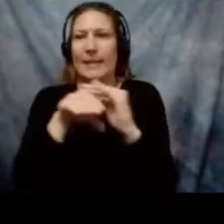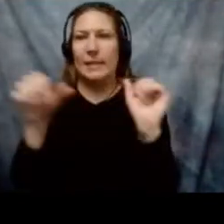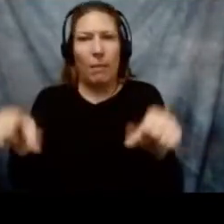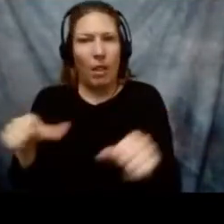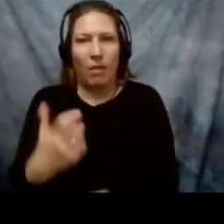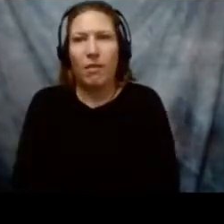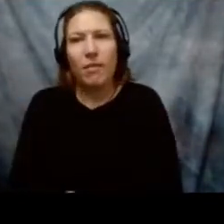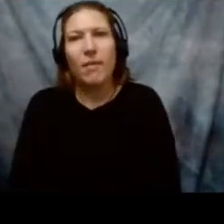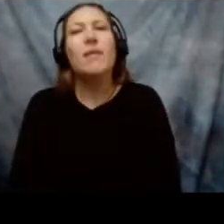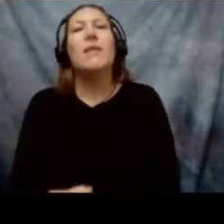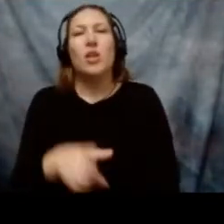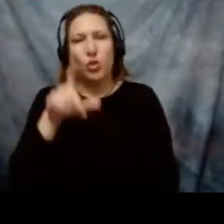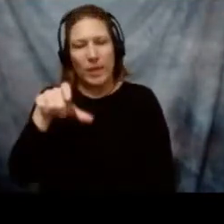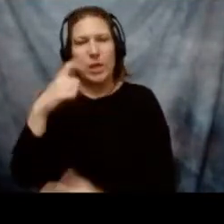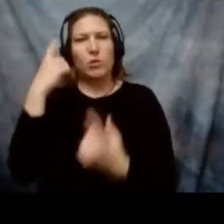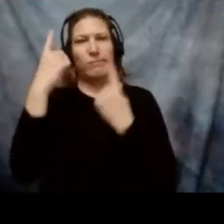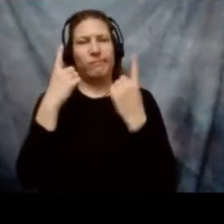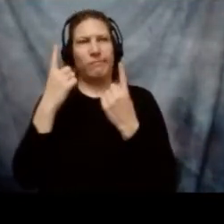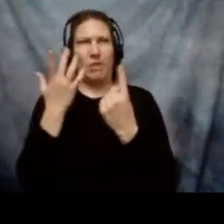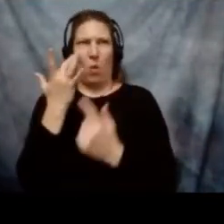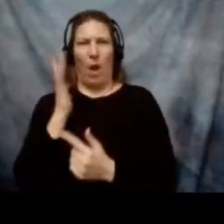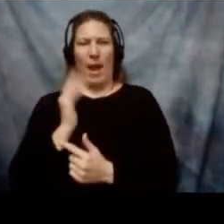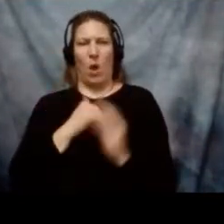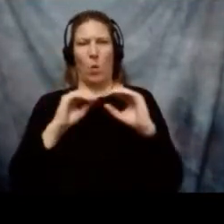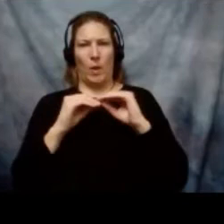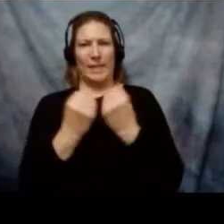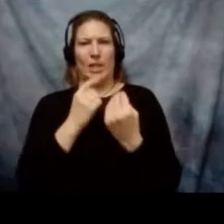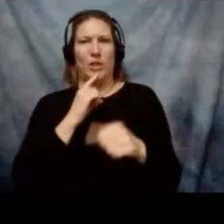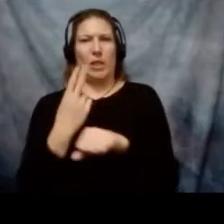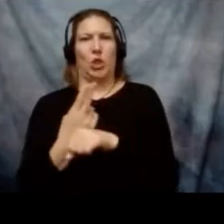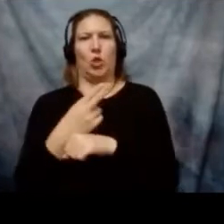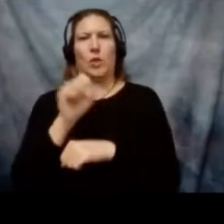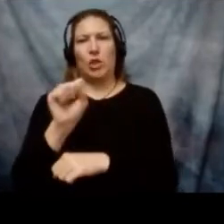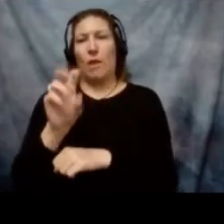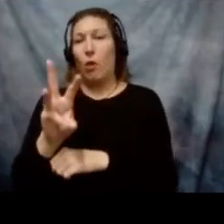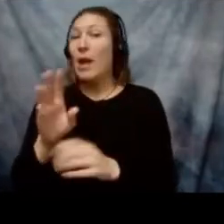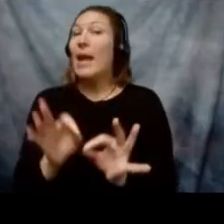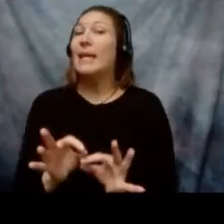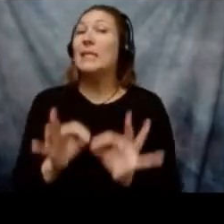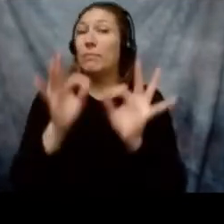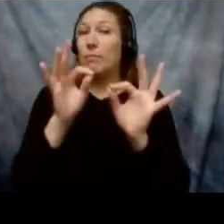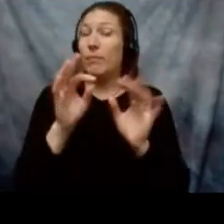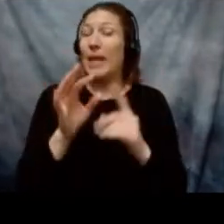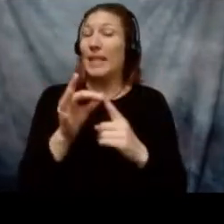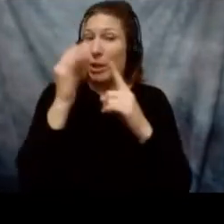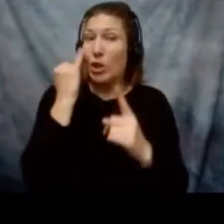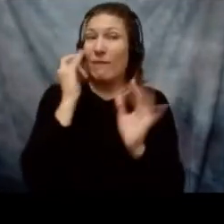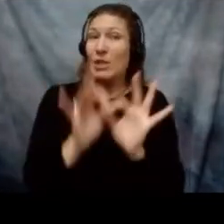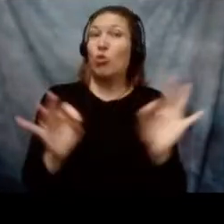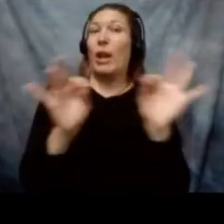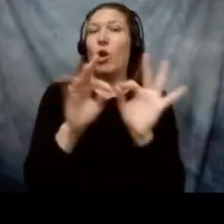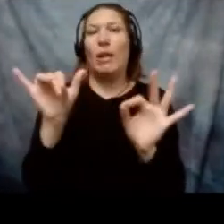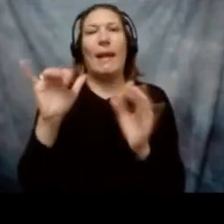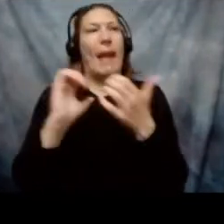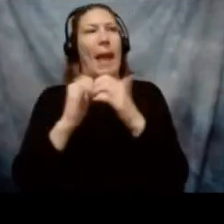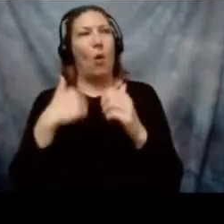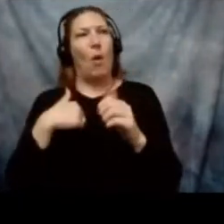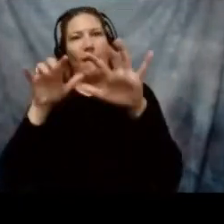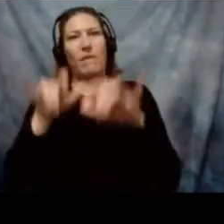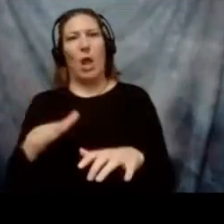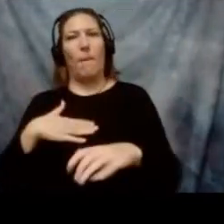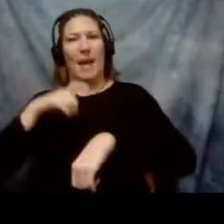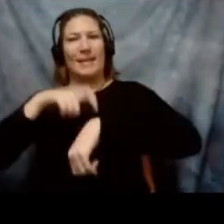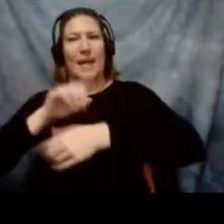using software, especially if it's critical software, like how to submit your time card. So I think that's a bigger issue than just the